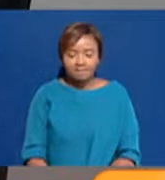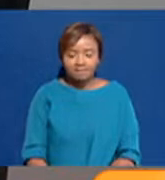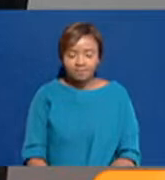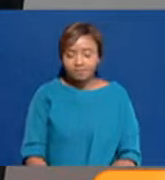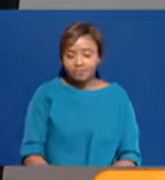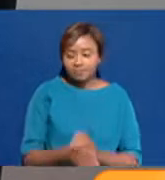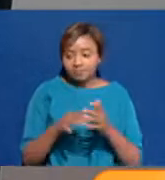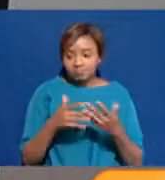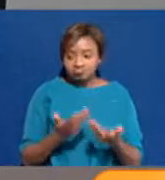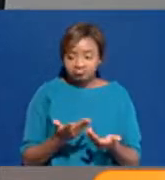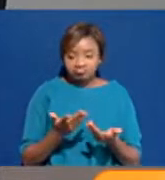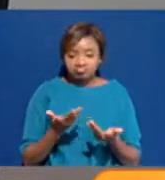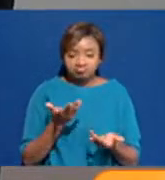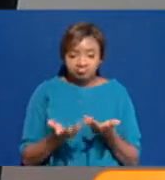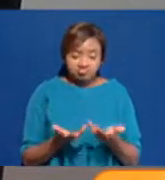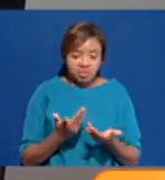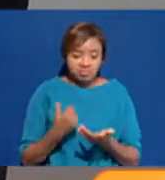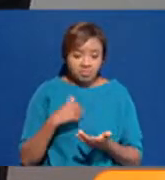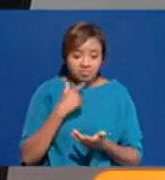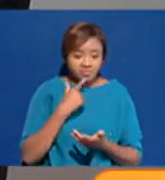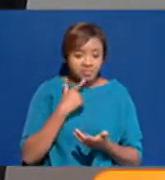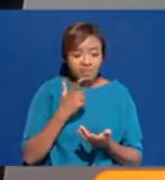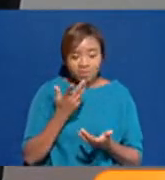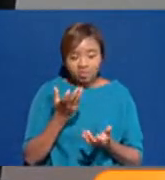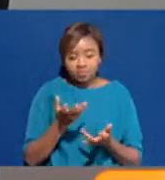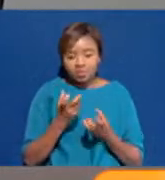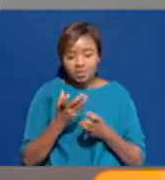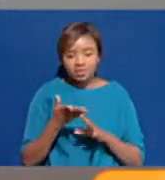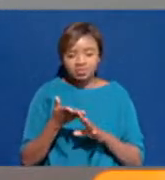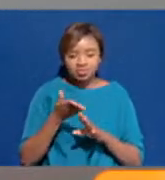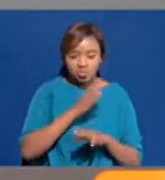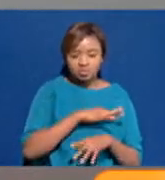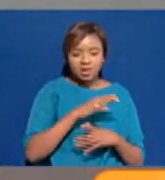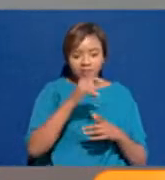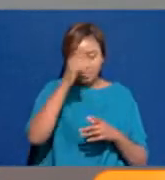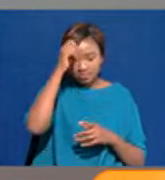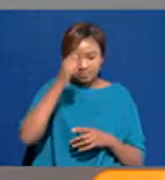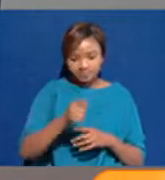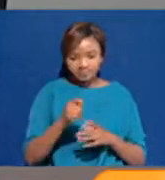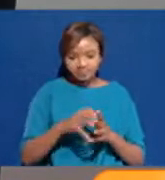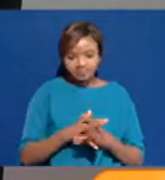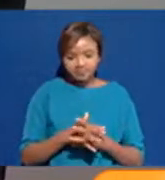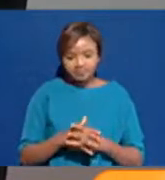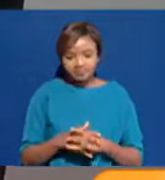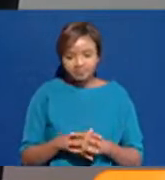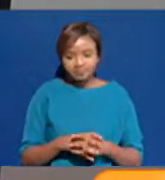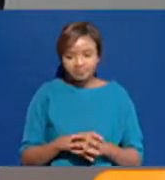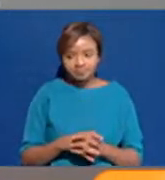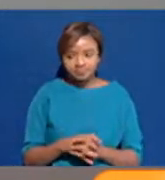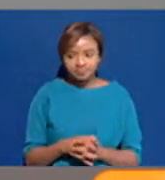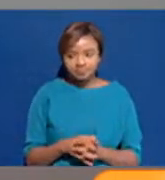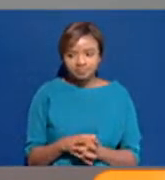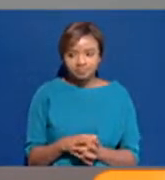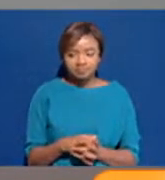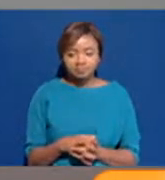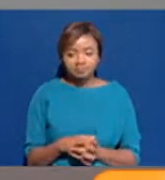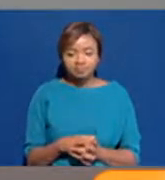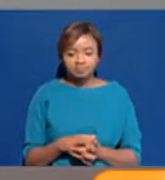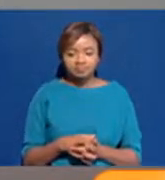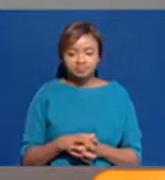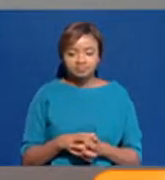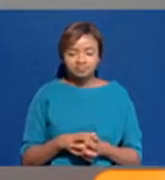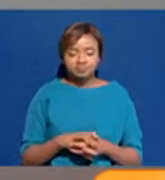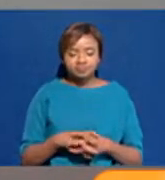we're saying, let's get back to respect. We call at one stage before the election campaign, we call it political hygiene.